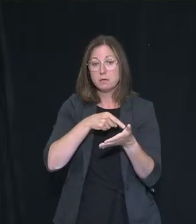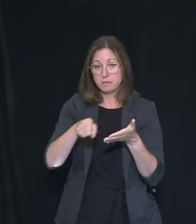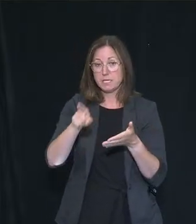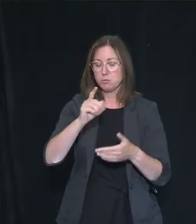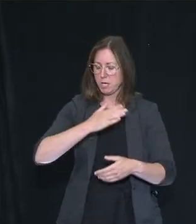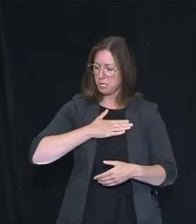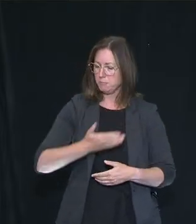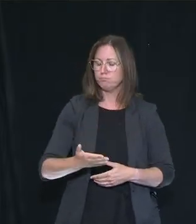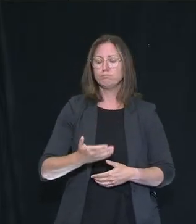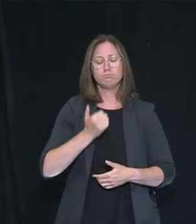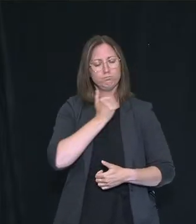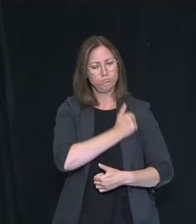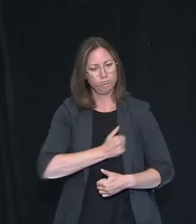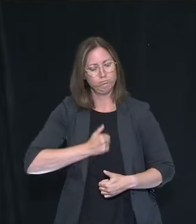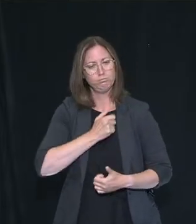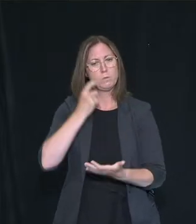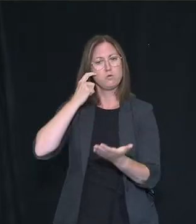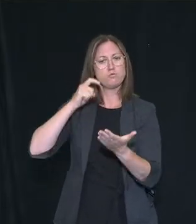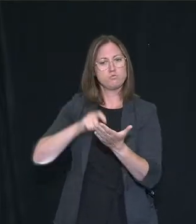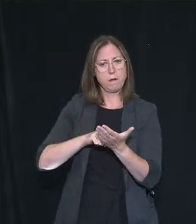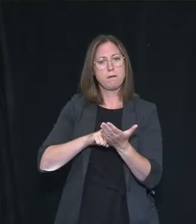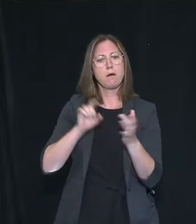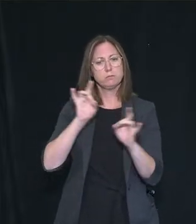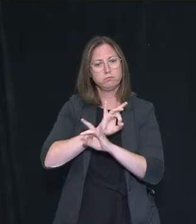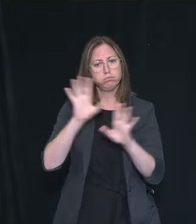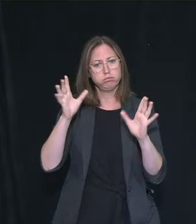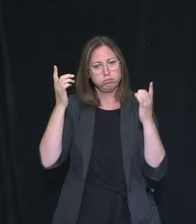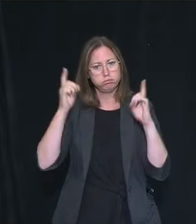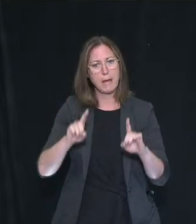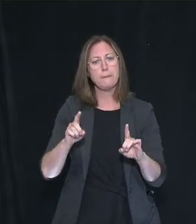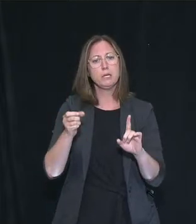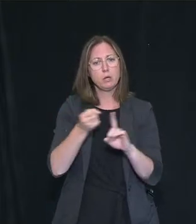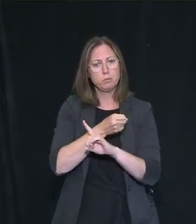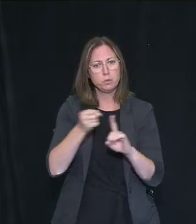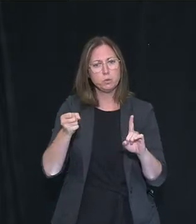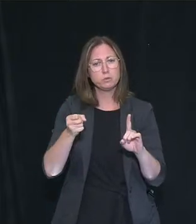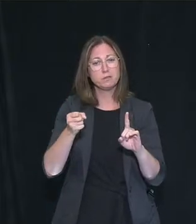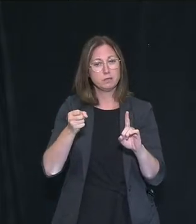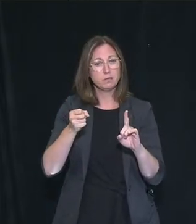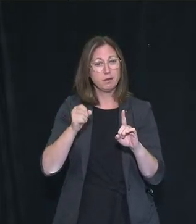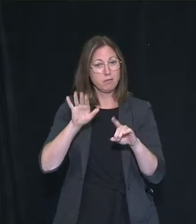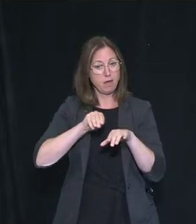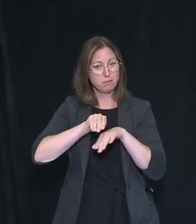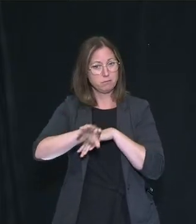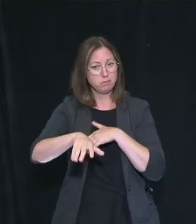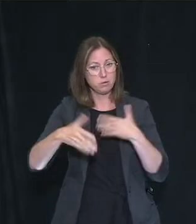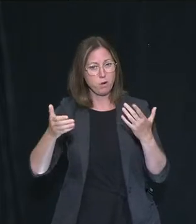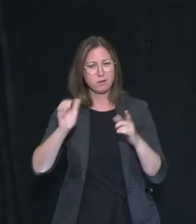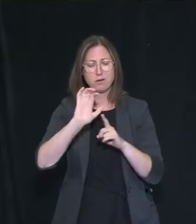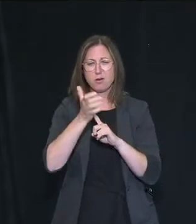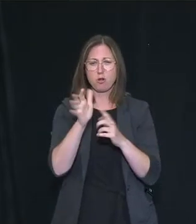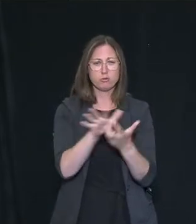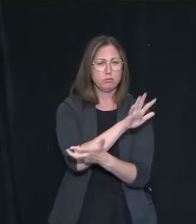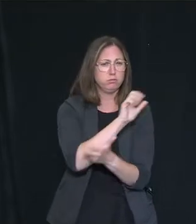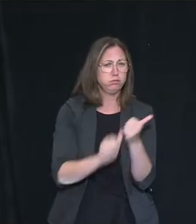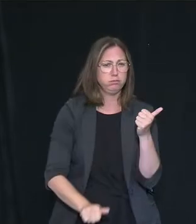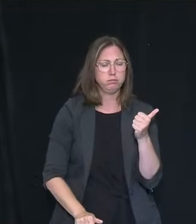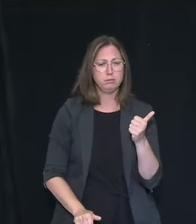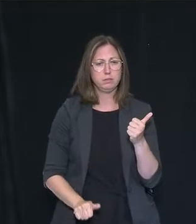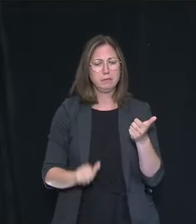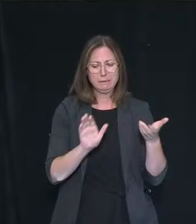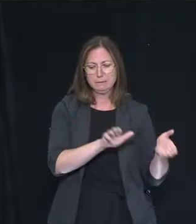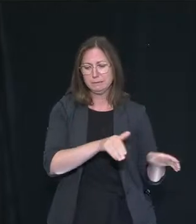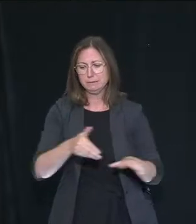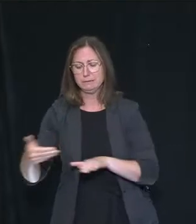abuses experienced at residential schools that resulted in cultural destruction, loss of life,